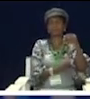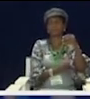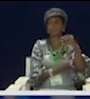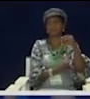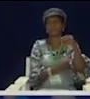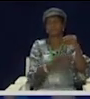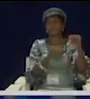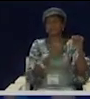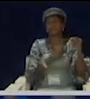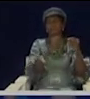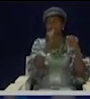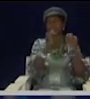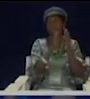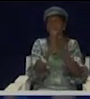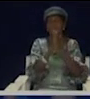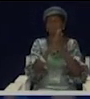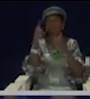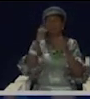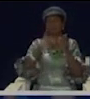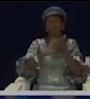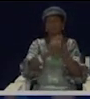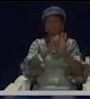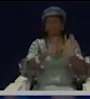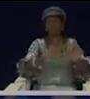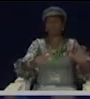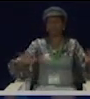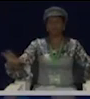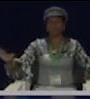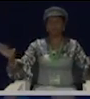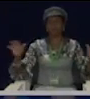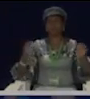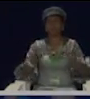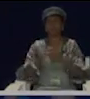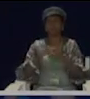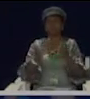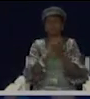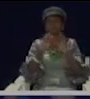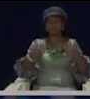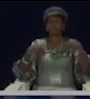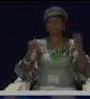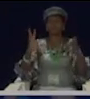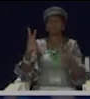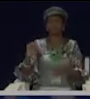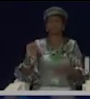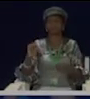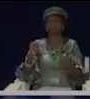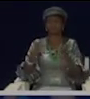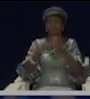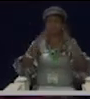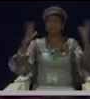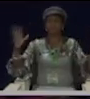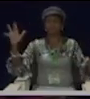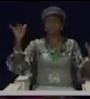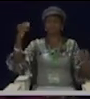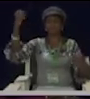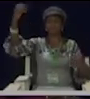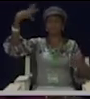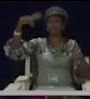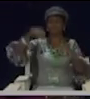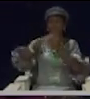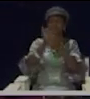I'm praying for these your children that you give them abundant grace.